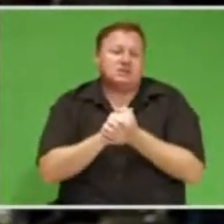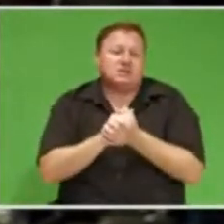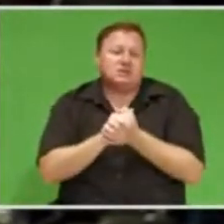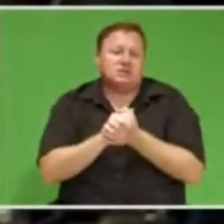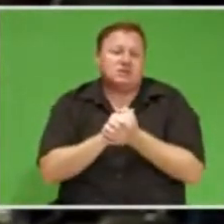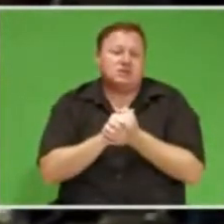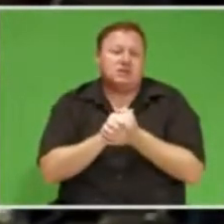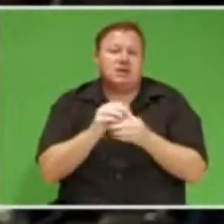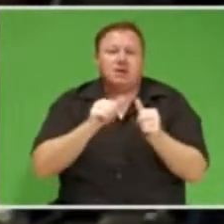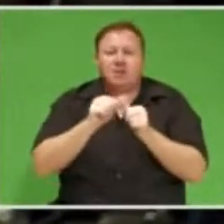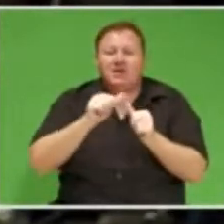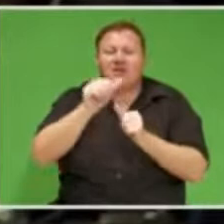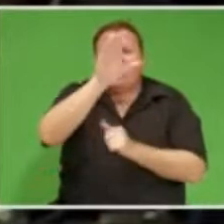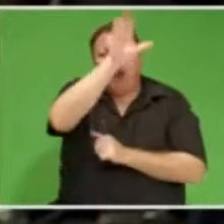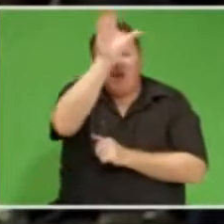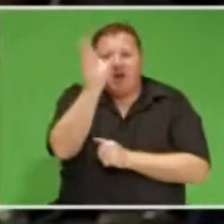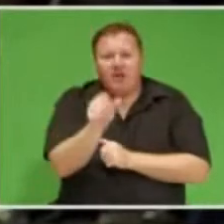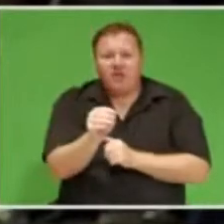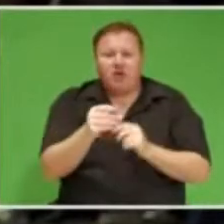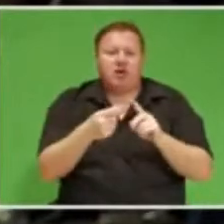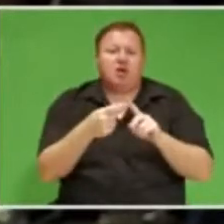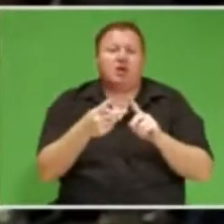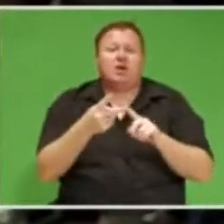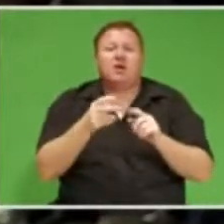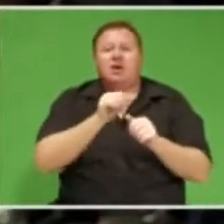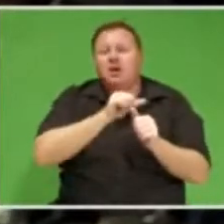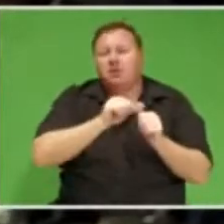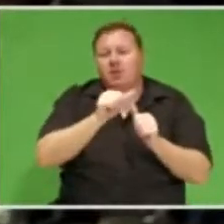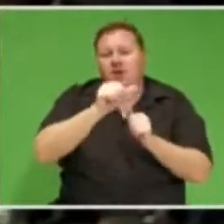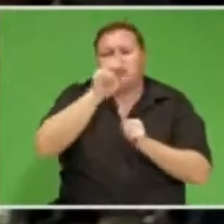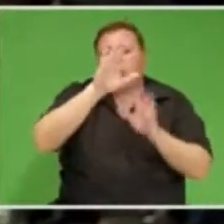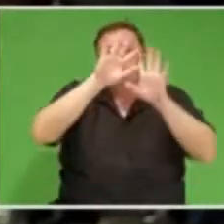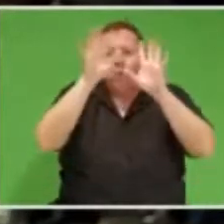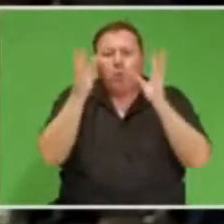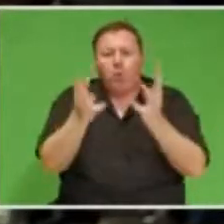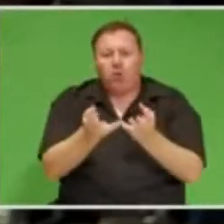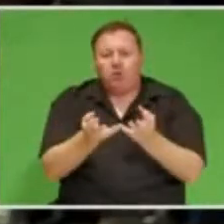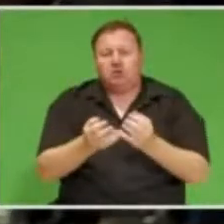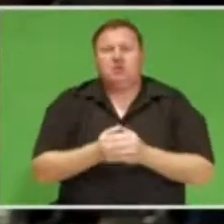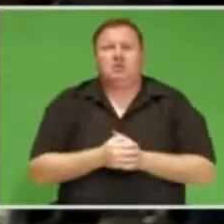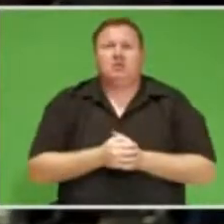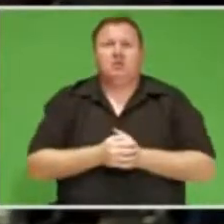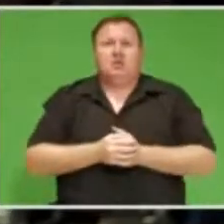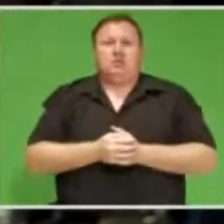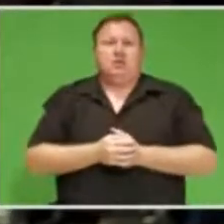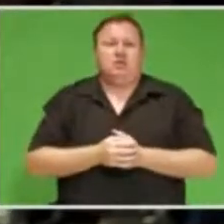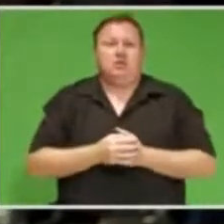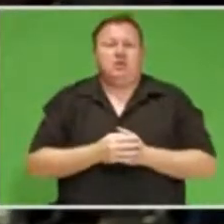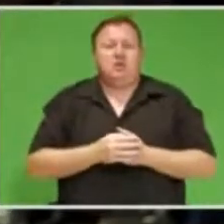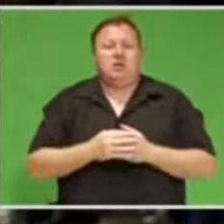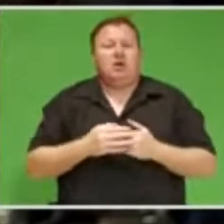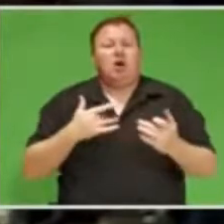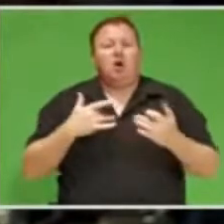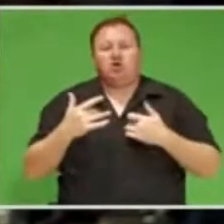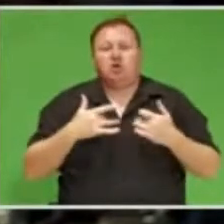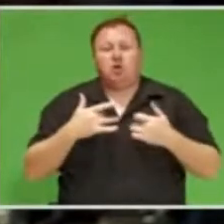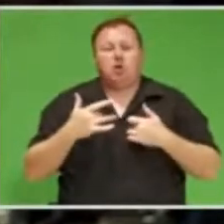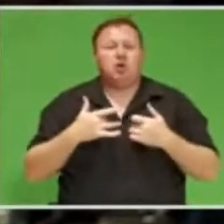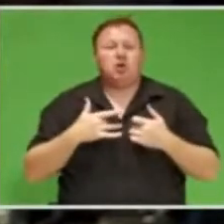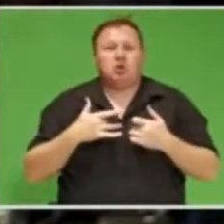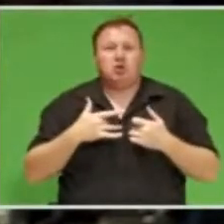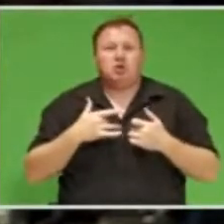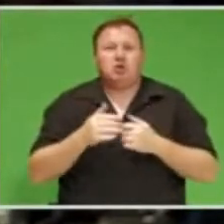better Africa and a better world. We are greatly concerned at the